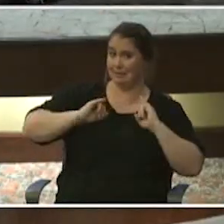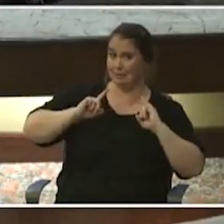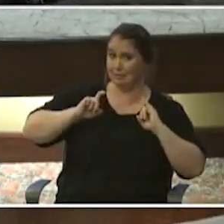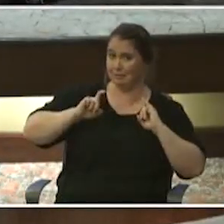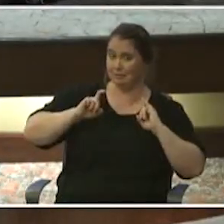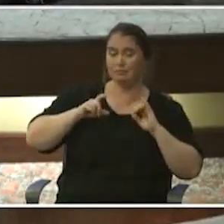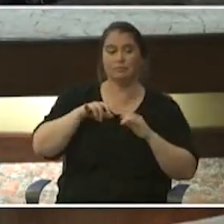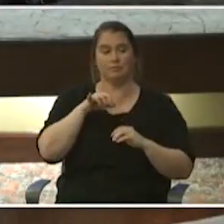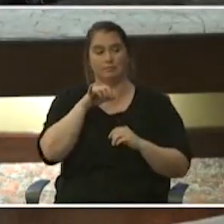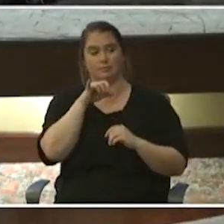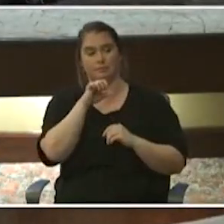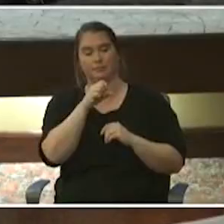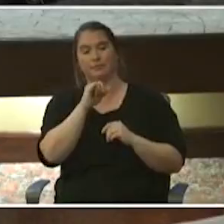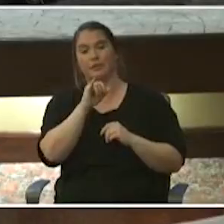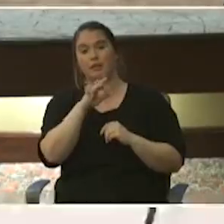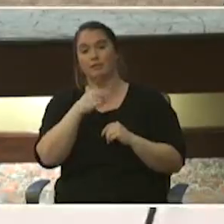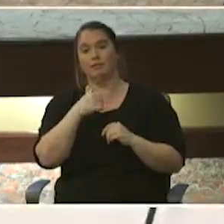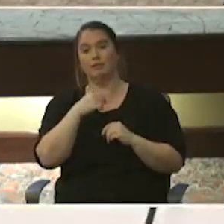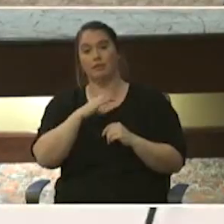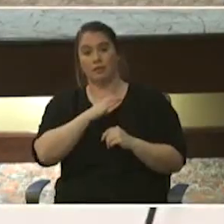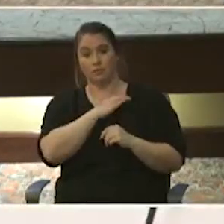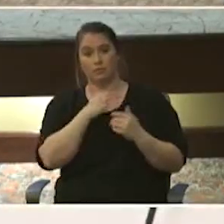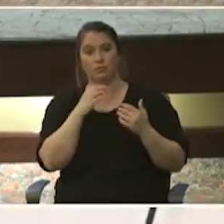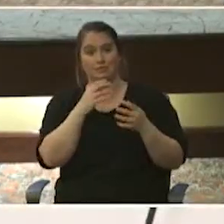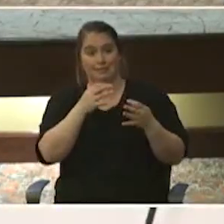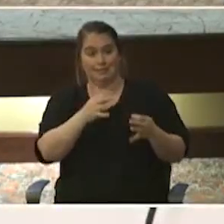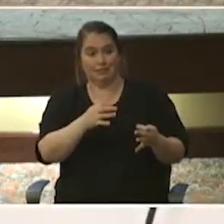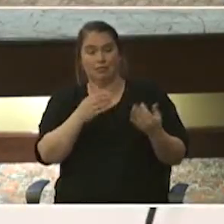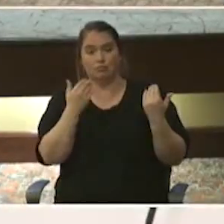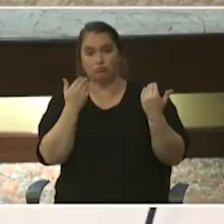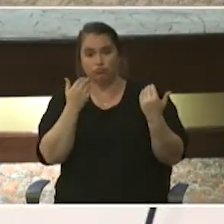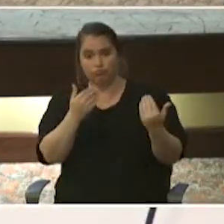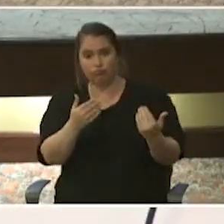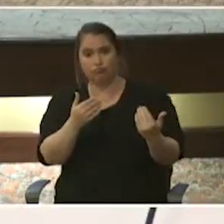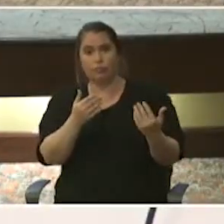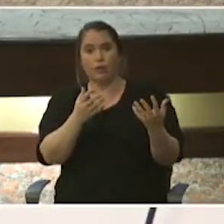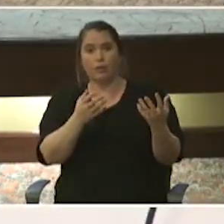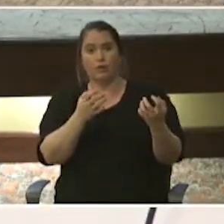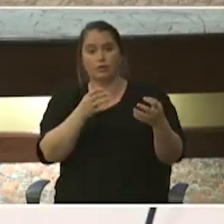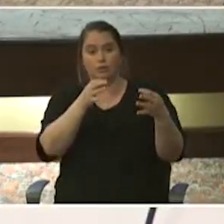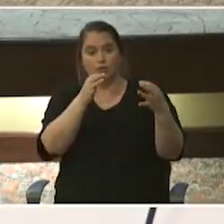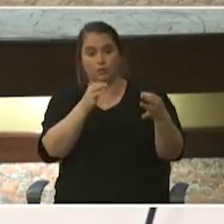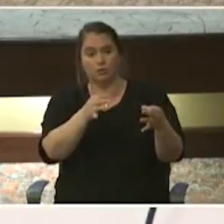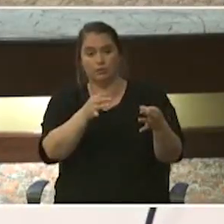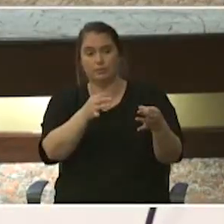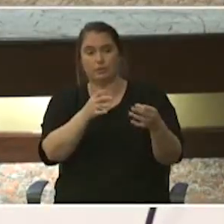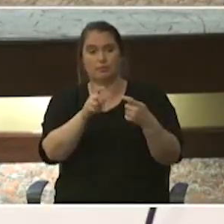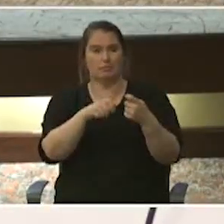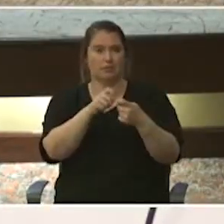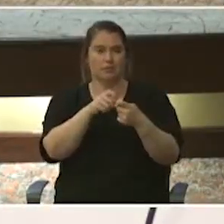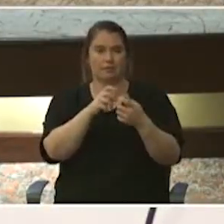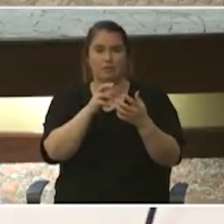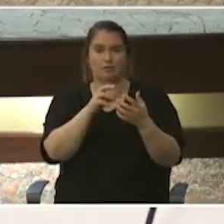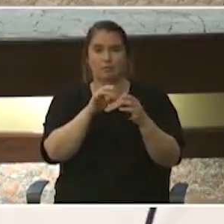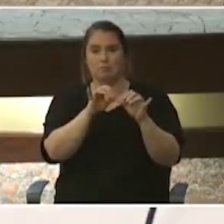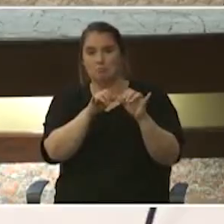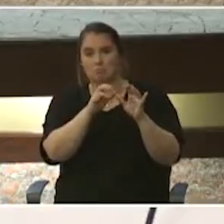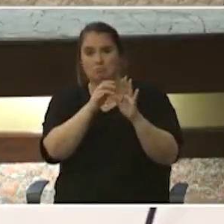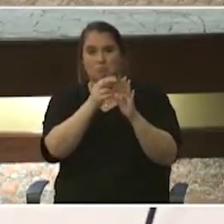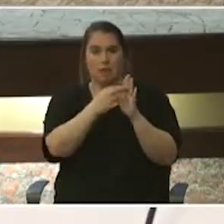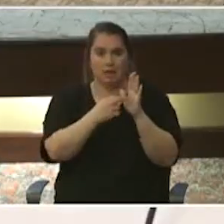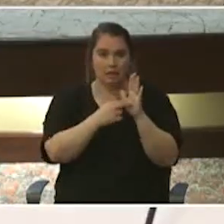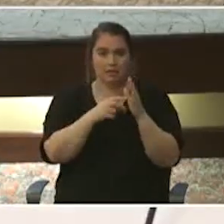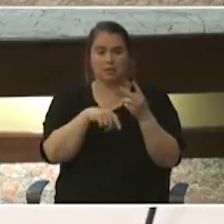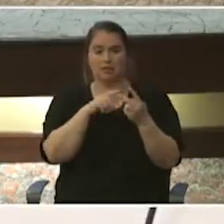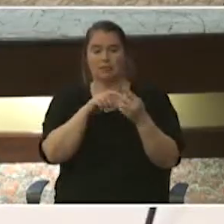if the council decided that they wanted to determine some mechanisms, kind of how we would establish